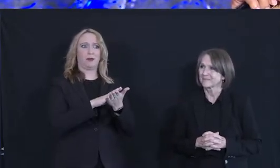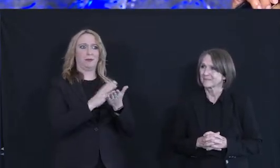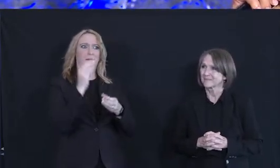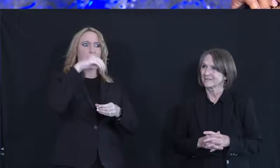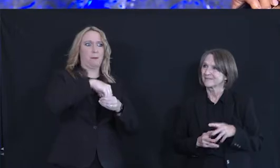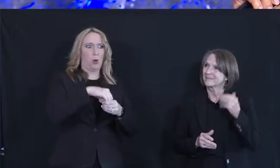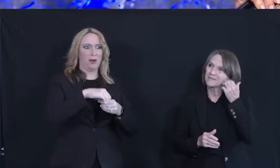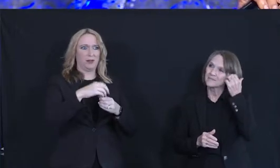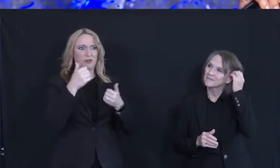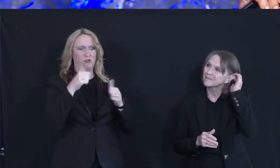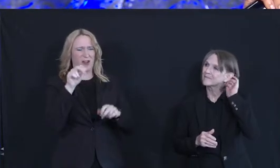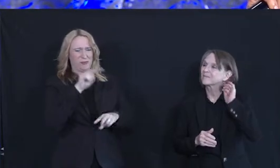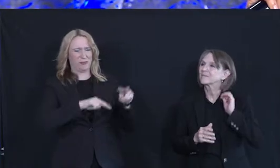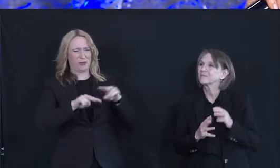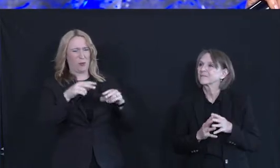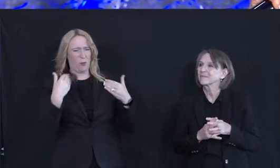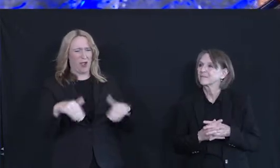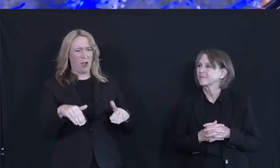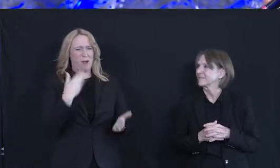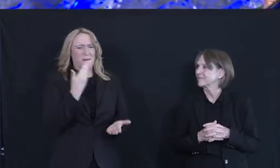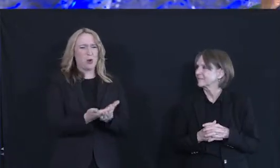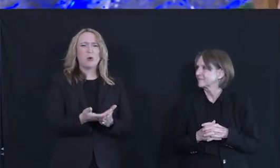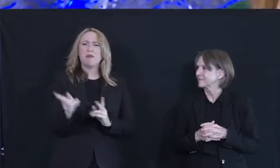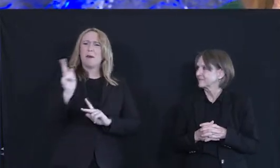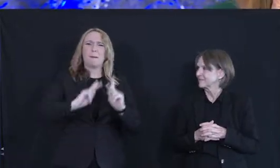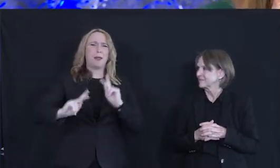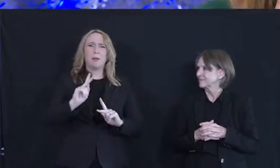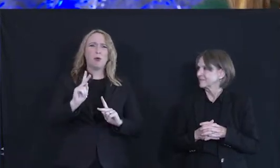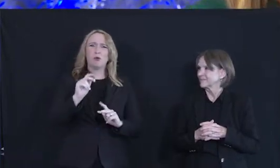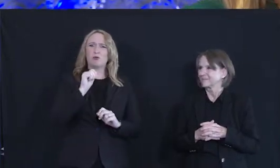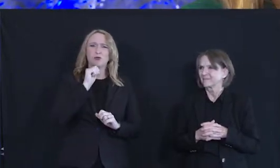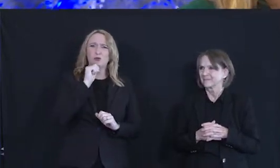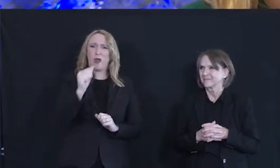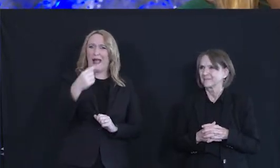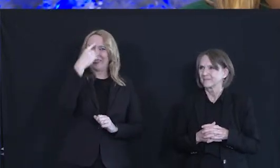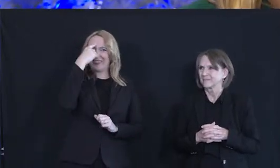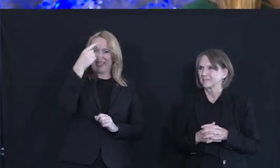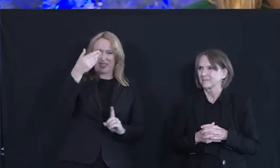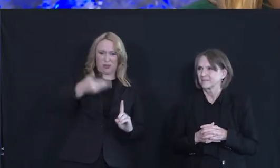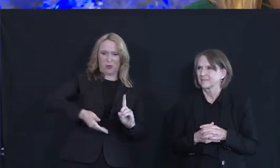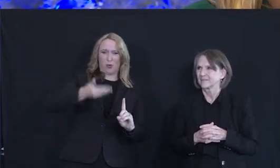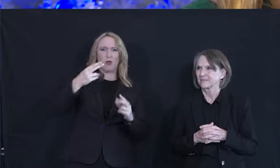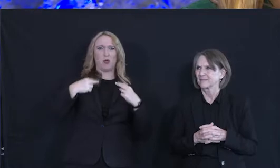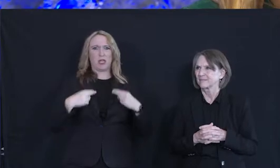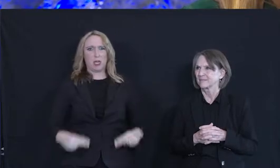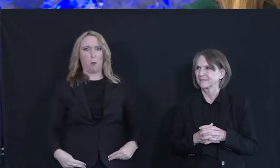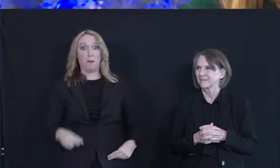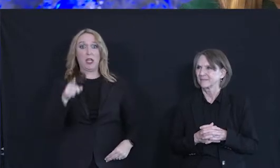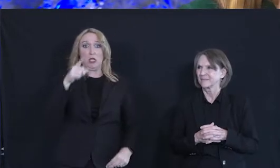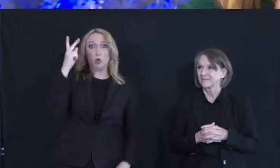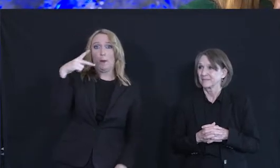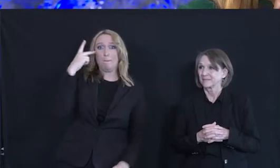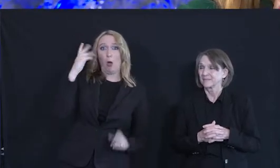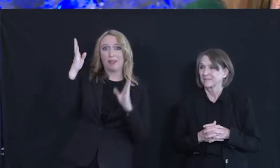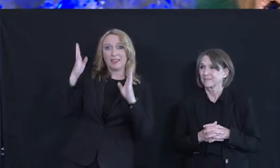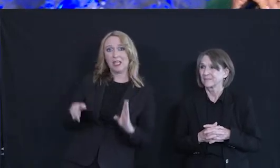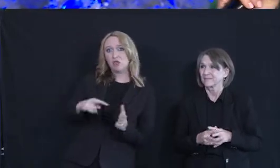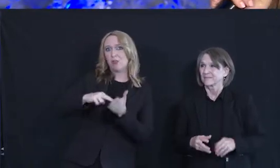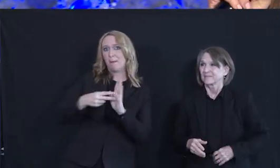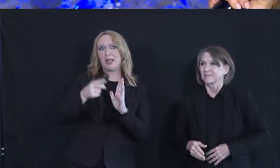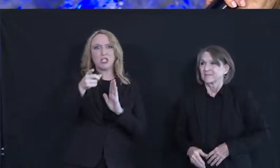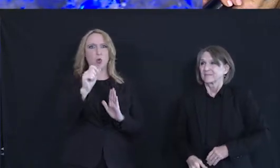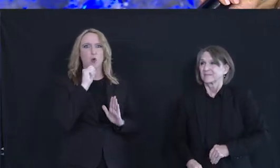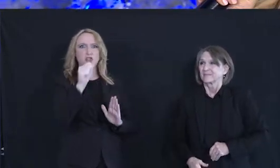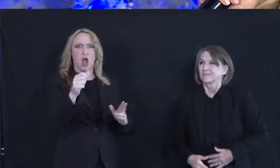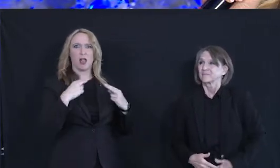oftentimes they treat you as you're a thing they don't like the thing that you said and so now I'm going to put it out into the world into the universe all